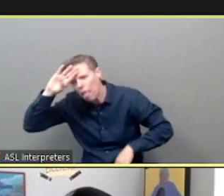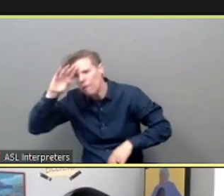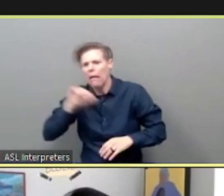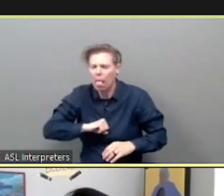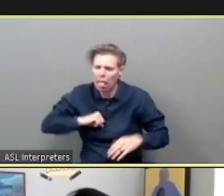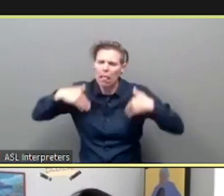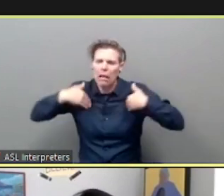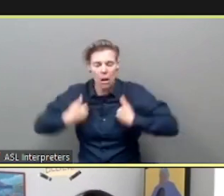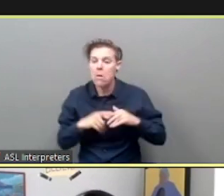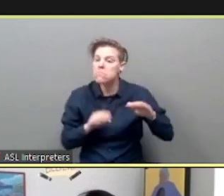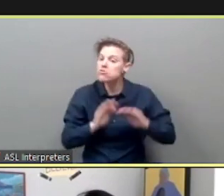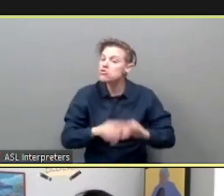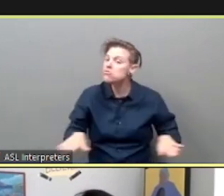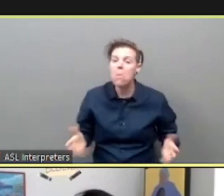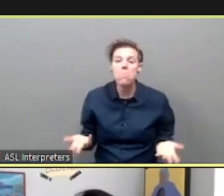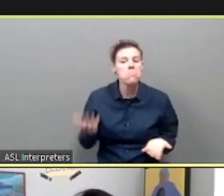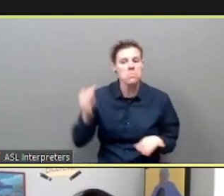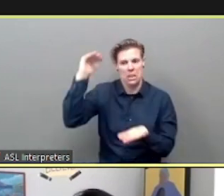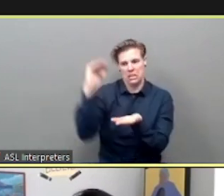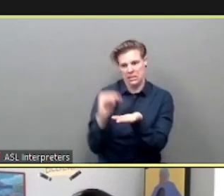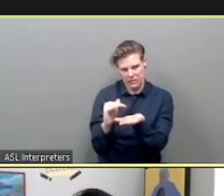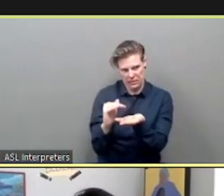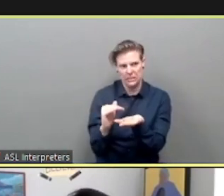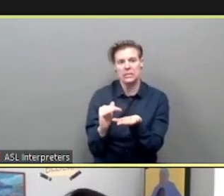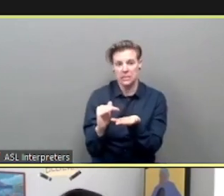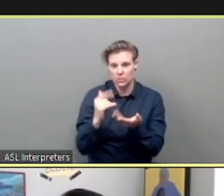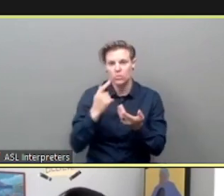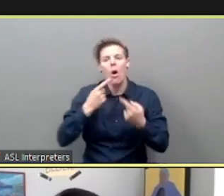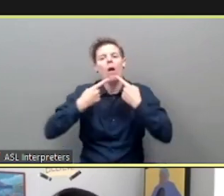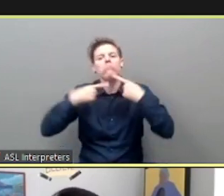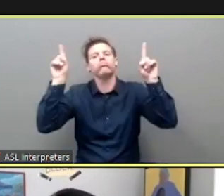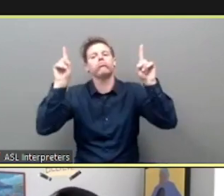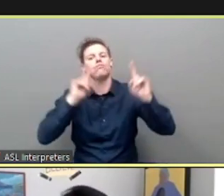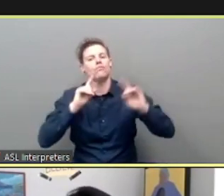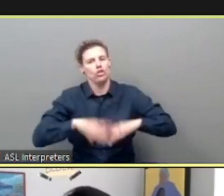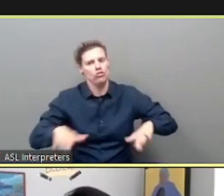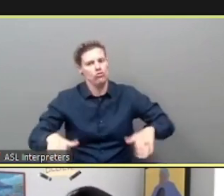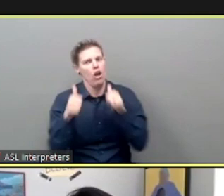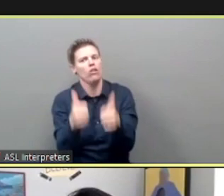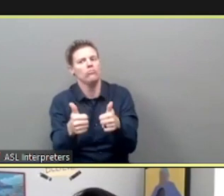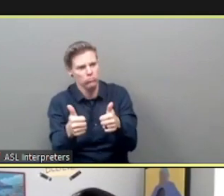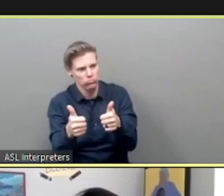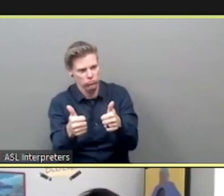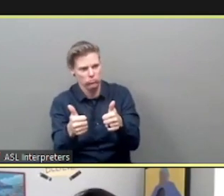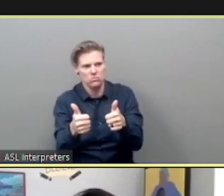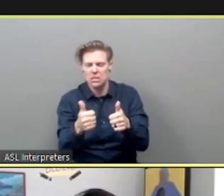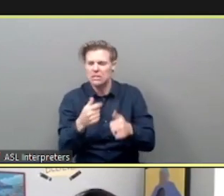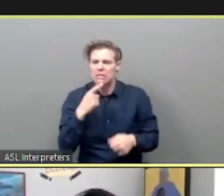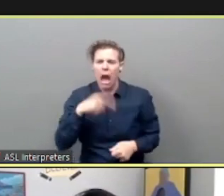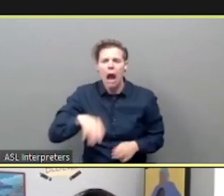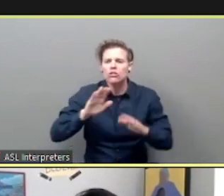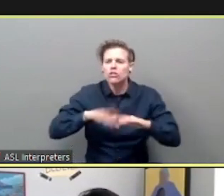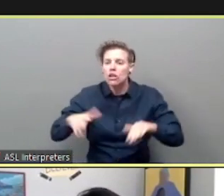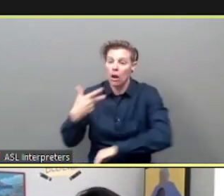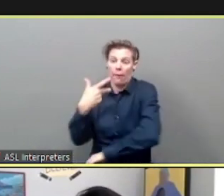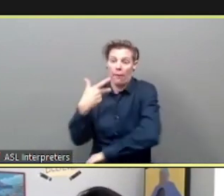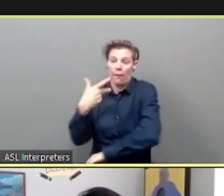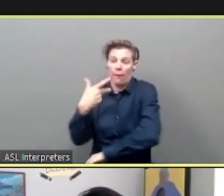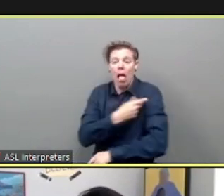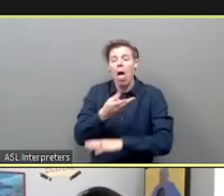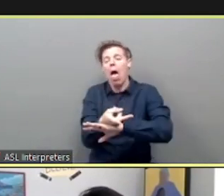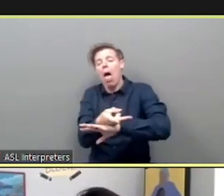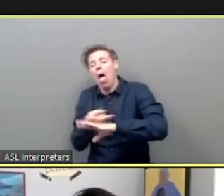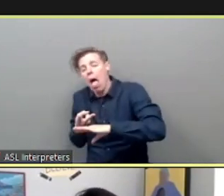the vaccine is working. But that's pretty cool that it's less, it's more mild than older children, and it's probably because